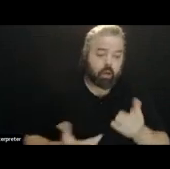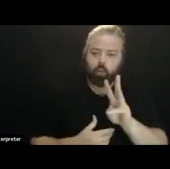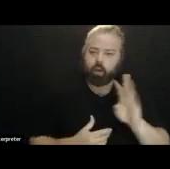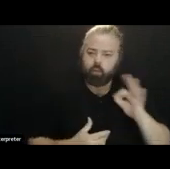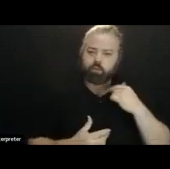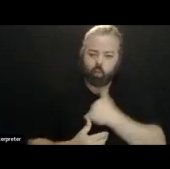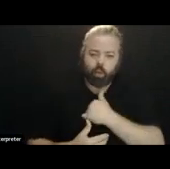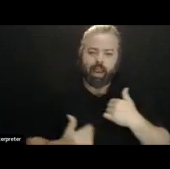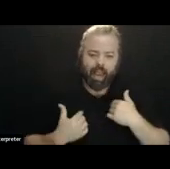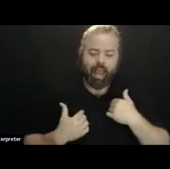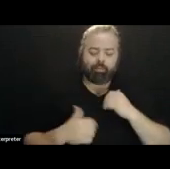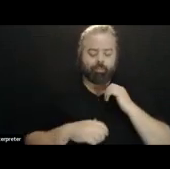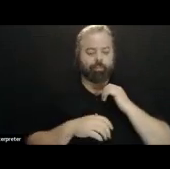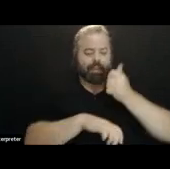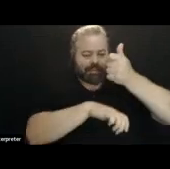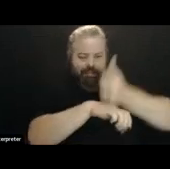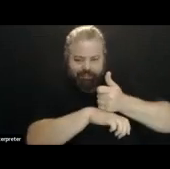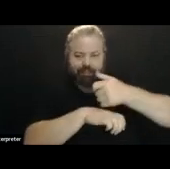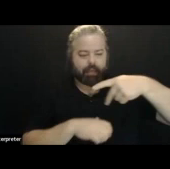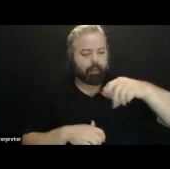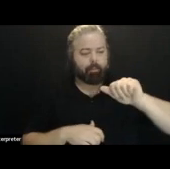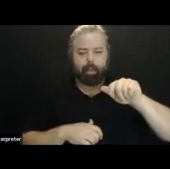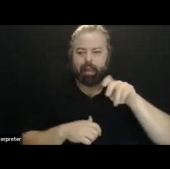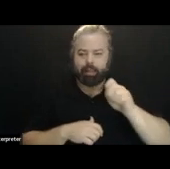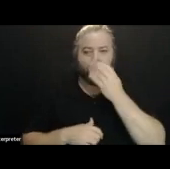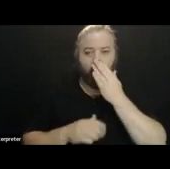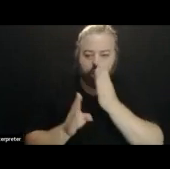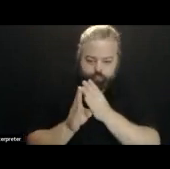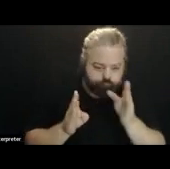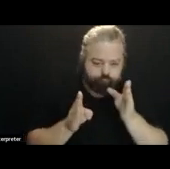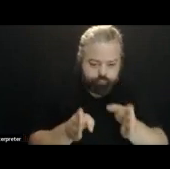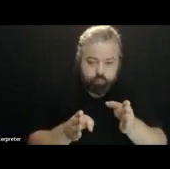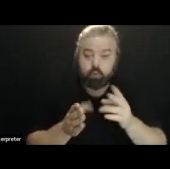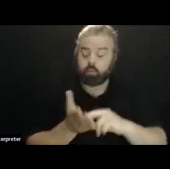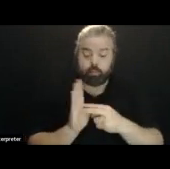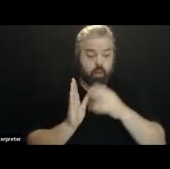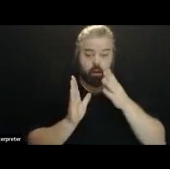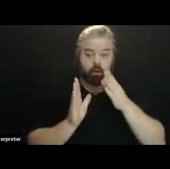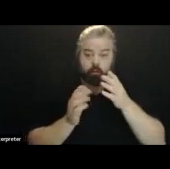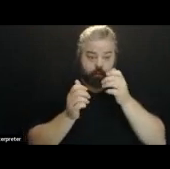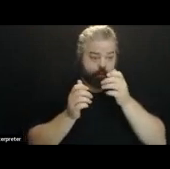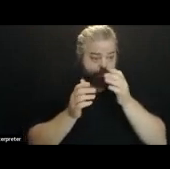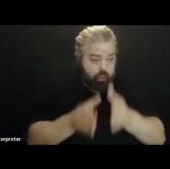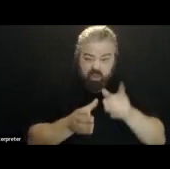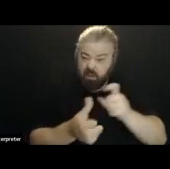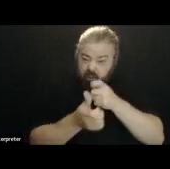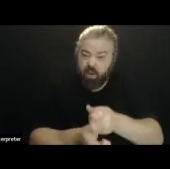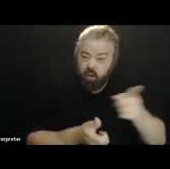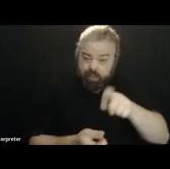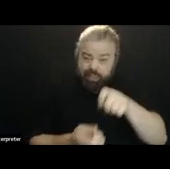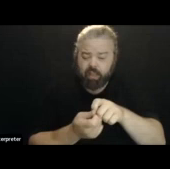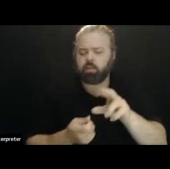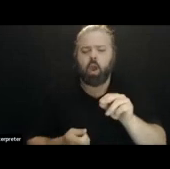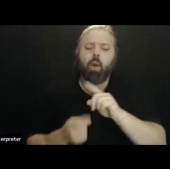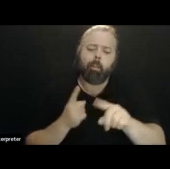set palettes of colors so that they don't have to adhere to any of these. But I think people want things easy. They want